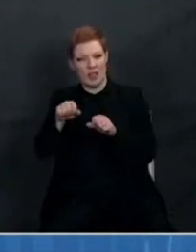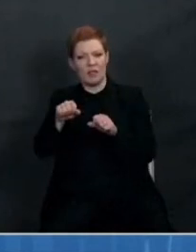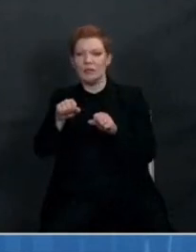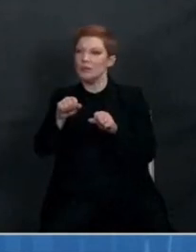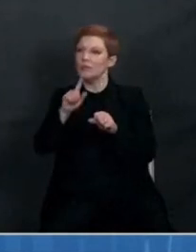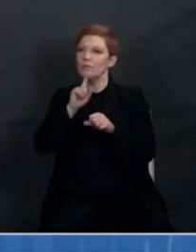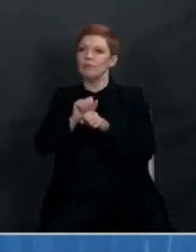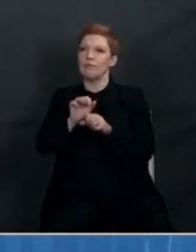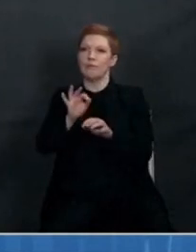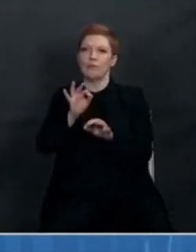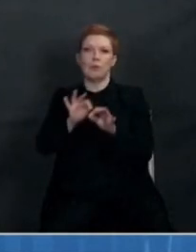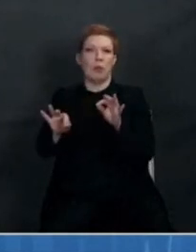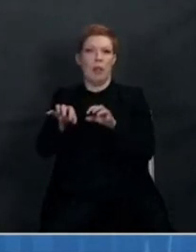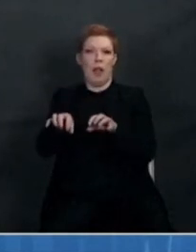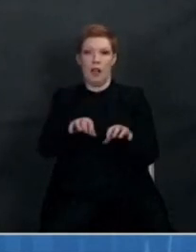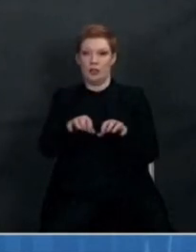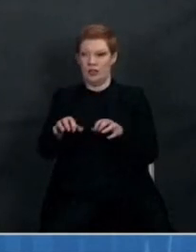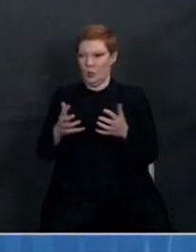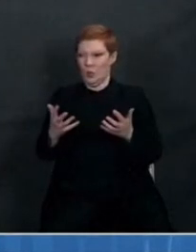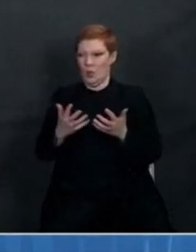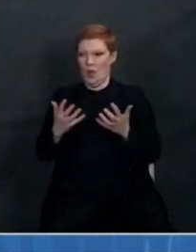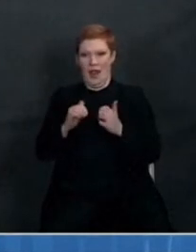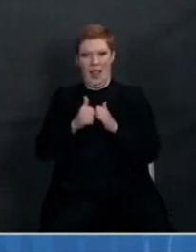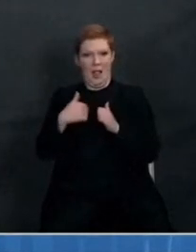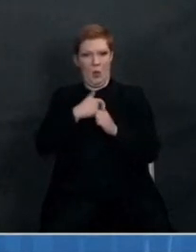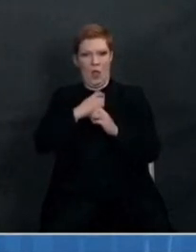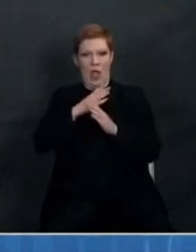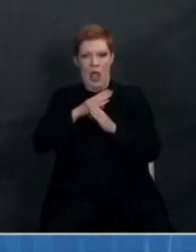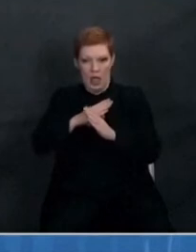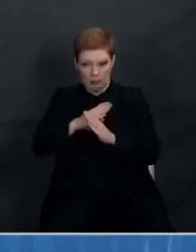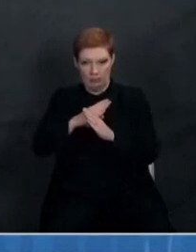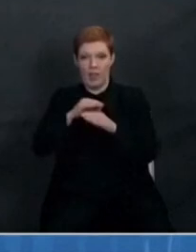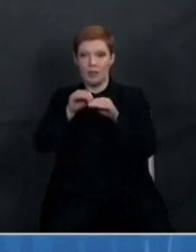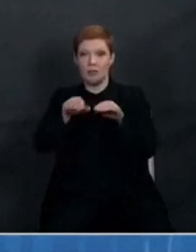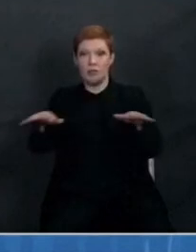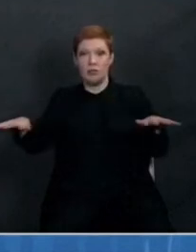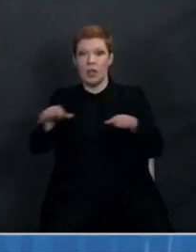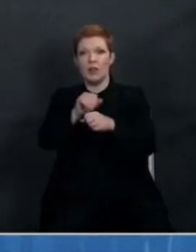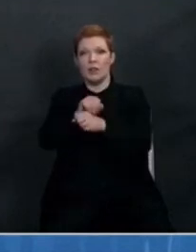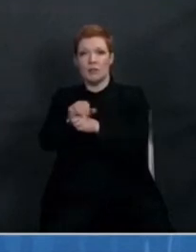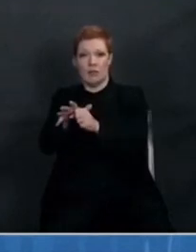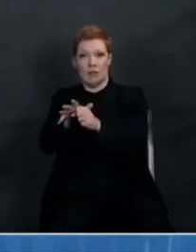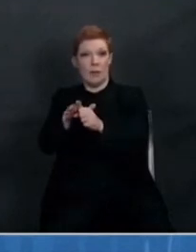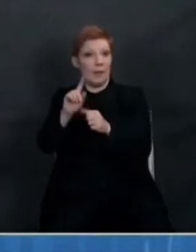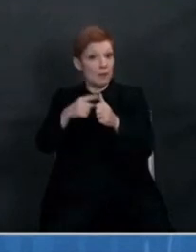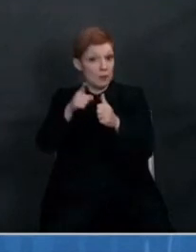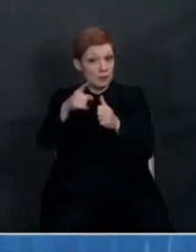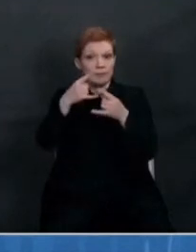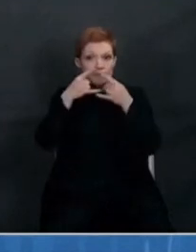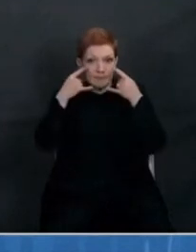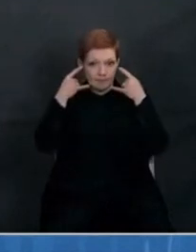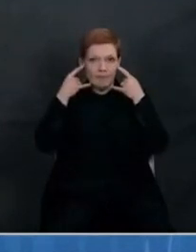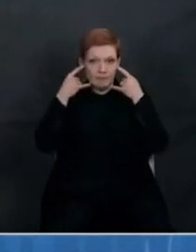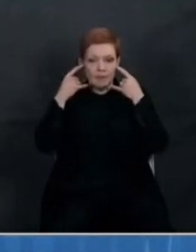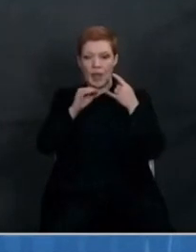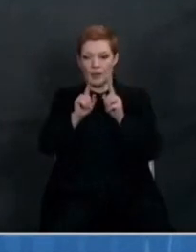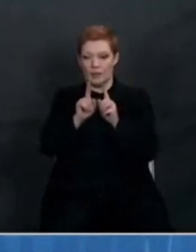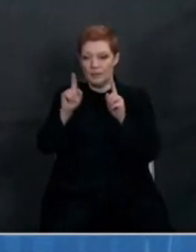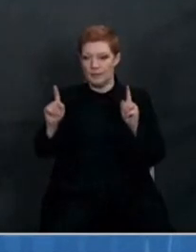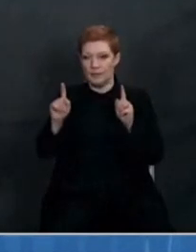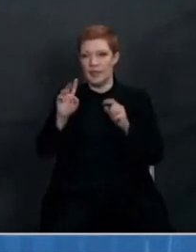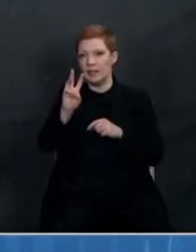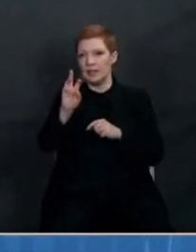to protect each other and to stop the spread of COVID-19. First, wear a mask, stay 6 feet apart